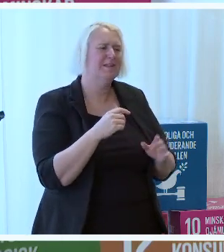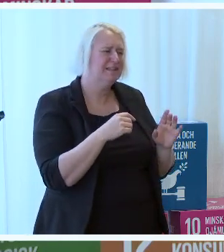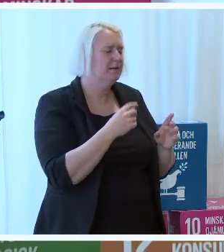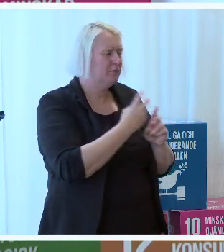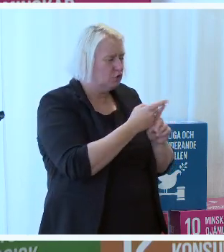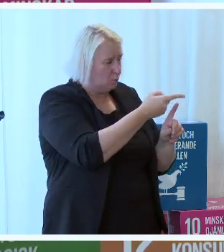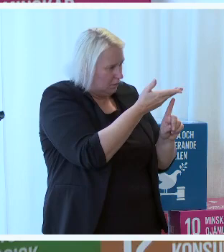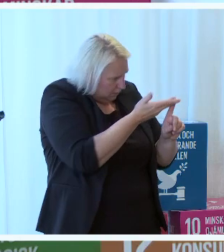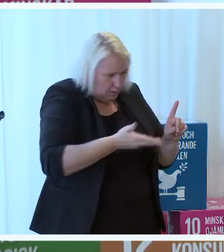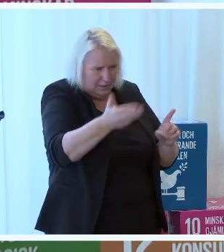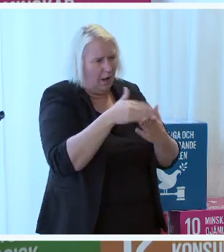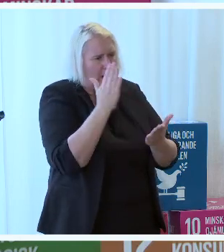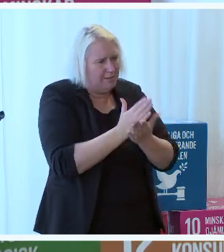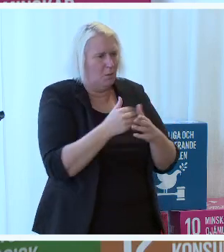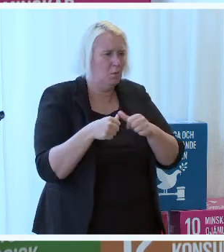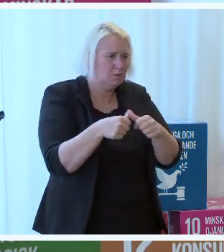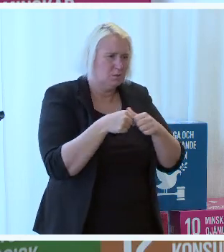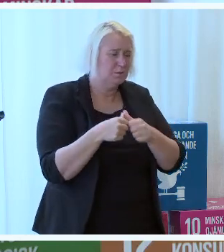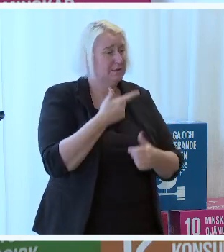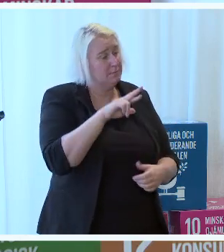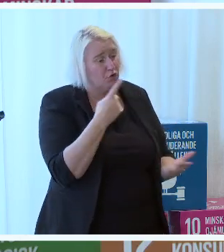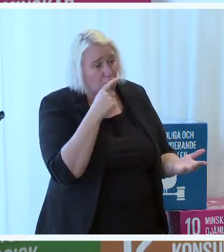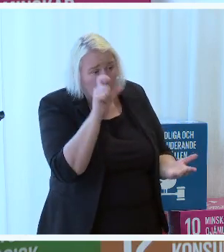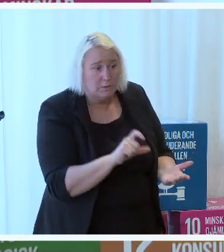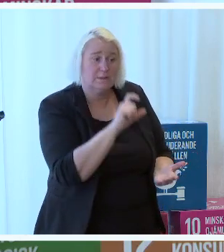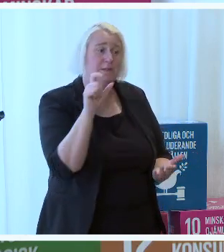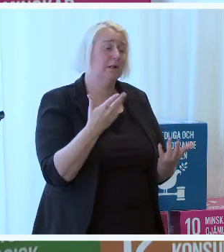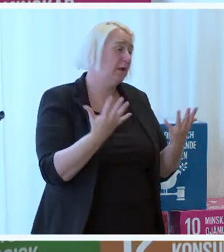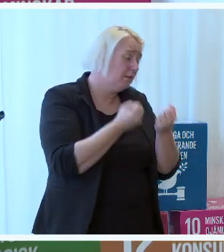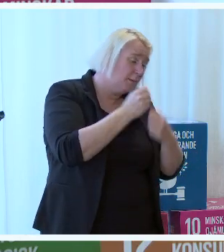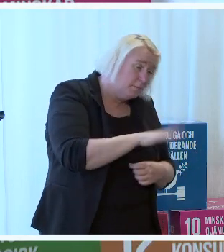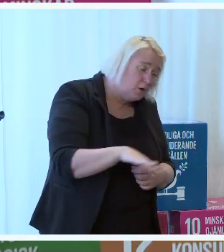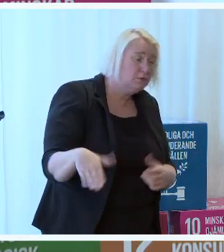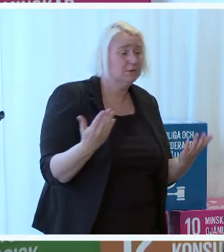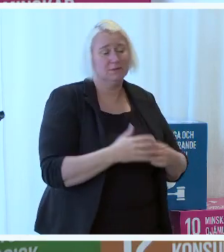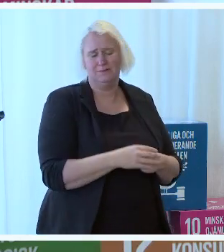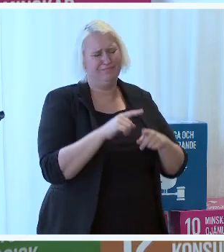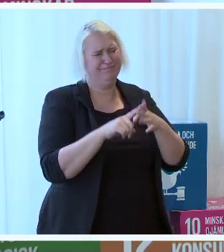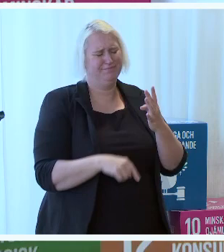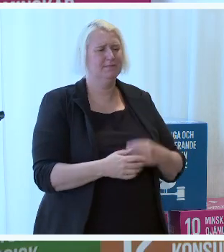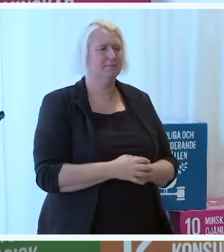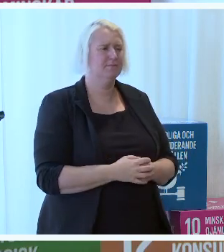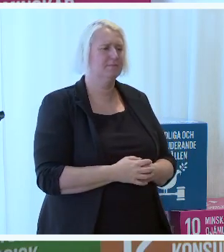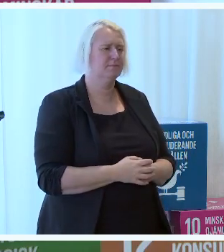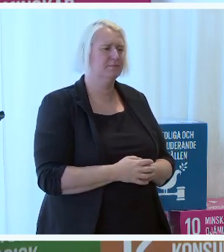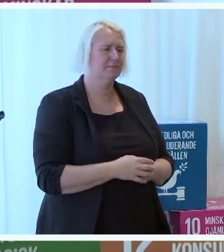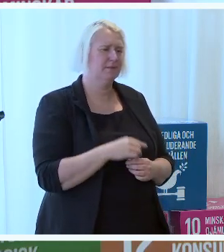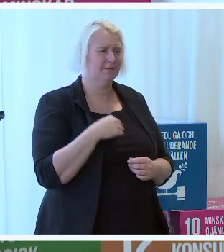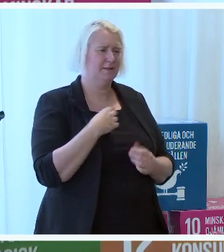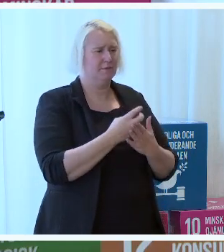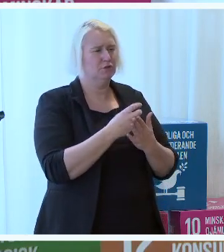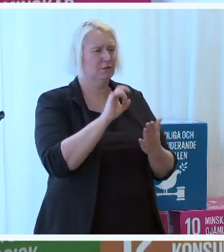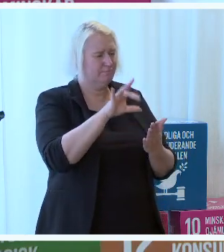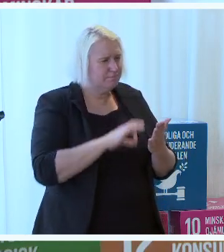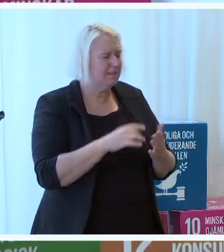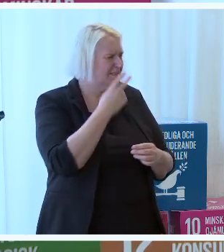the Red Cross, Save the Children, and we do service mapping to know who is doing what in this area so that we transfer them